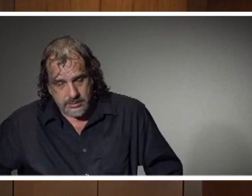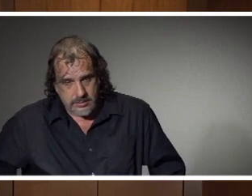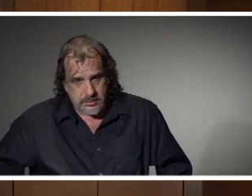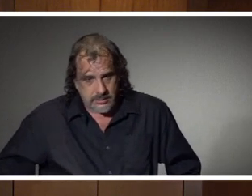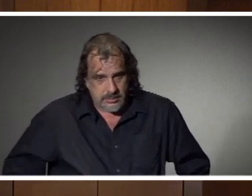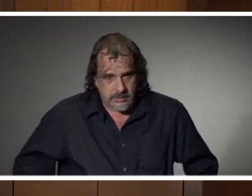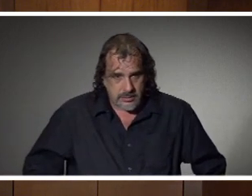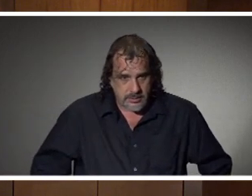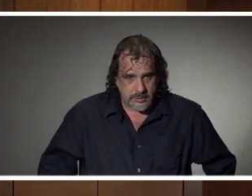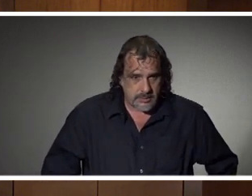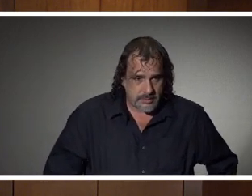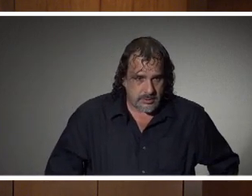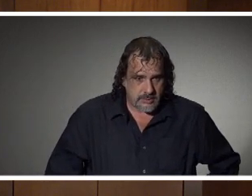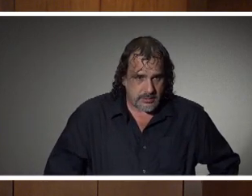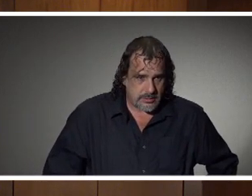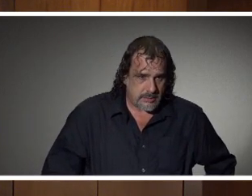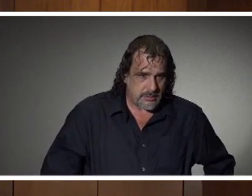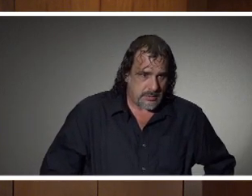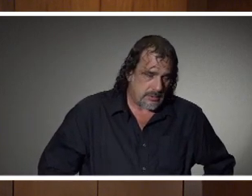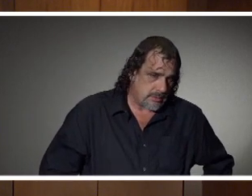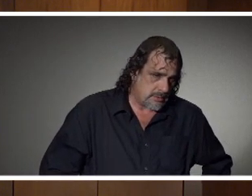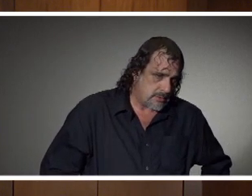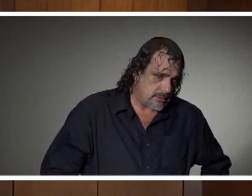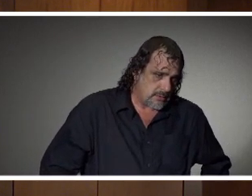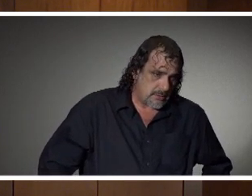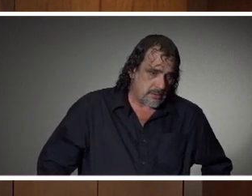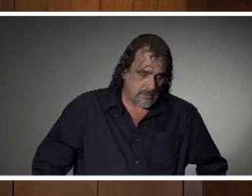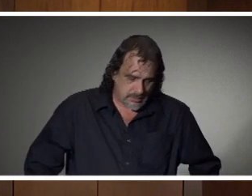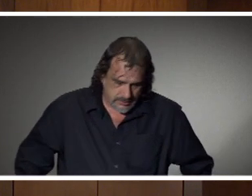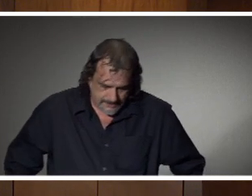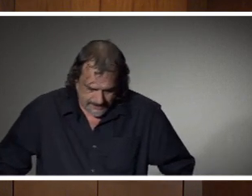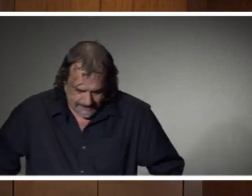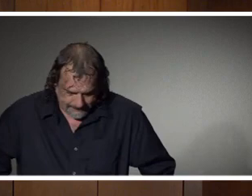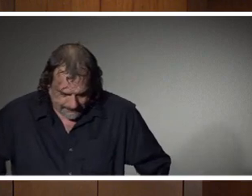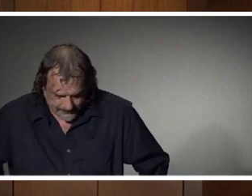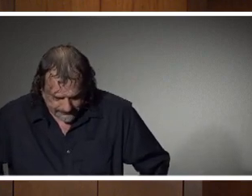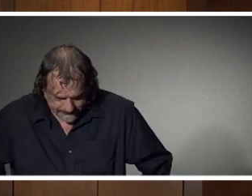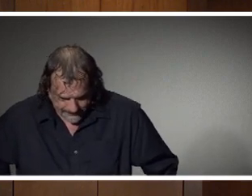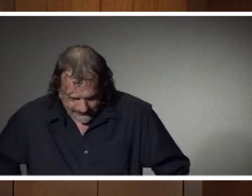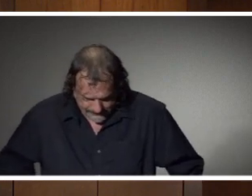Renee? Hunter Dawkins with the Gazebo Gazette has a